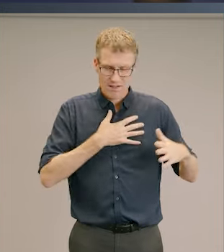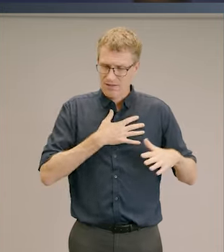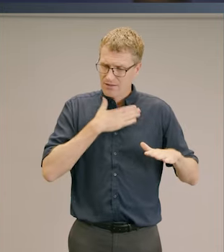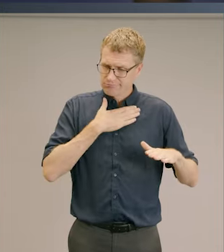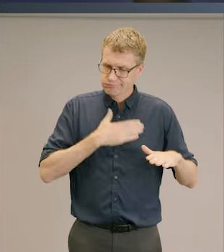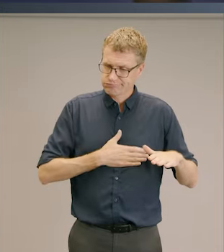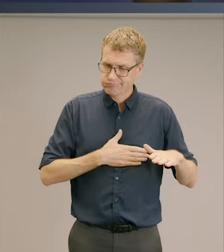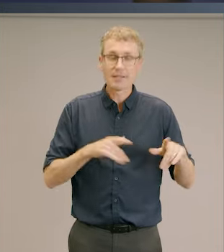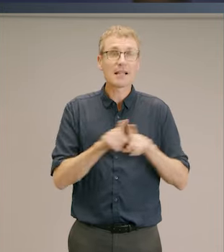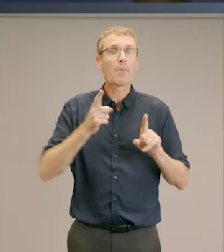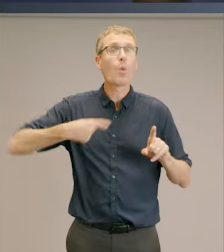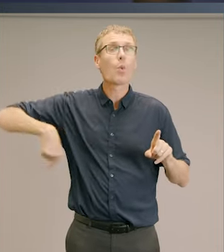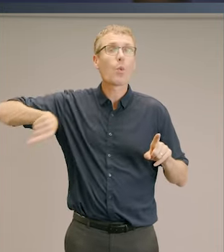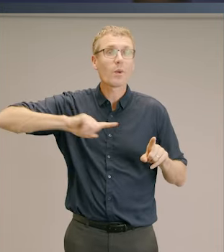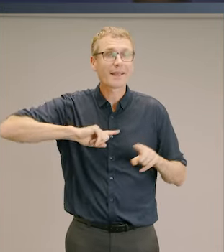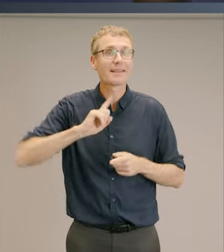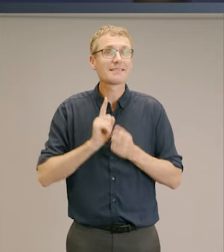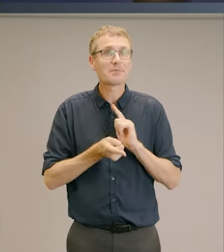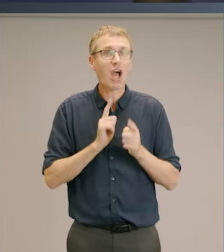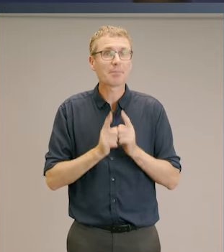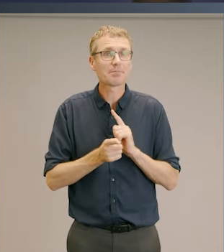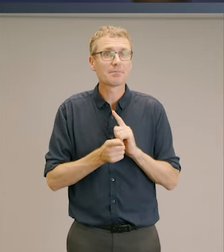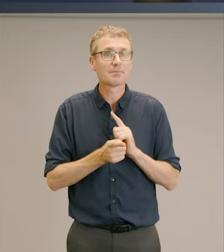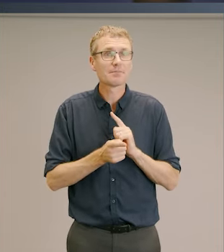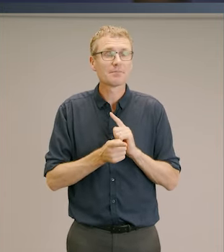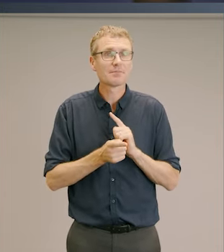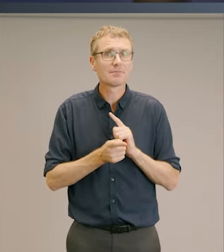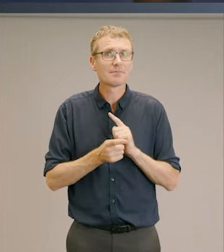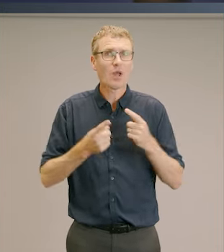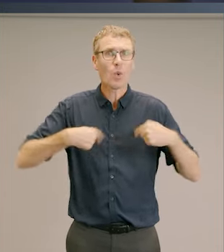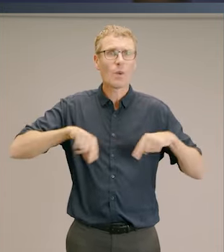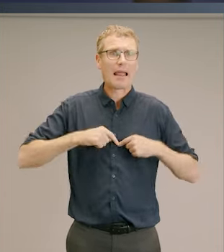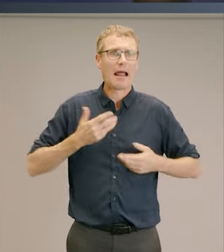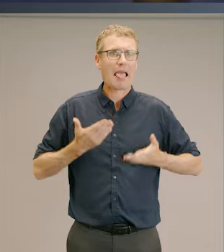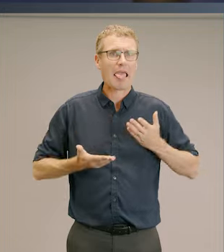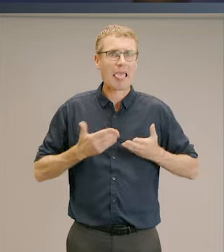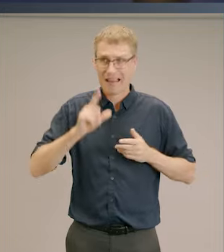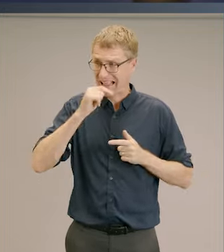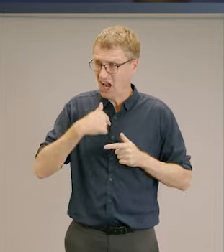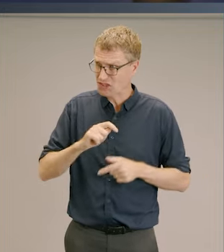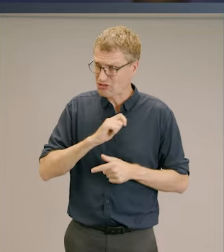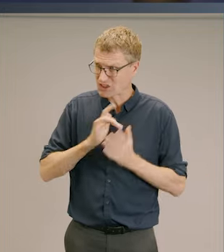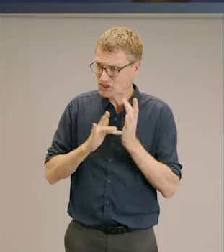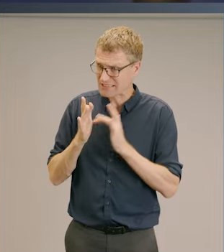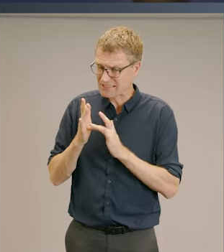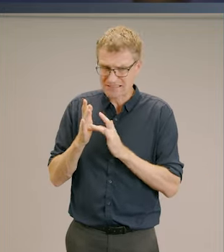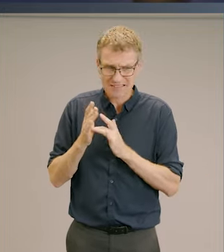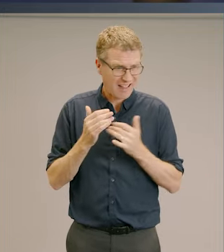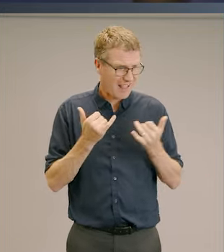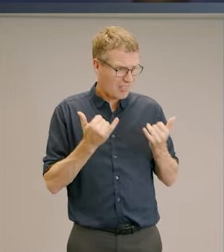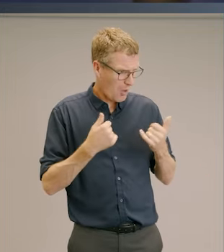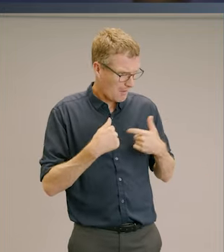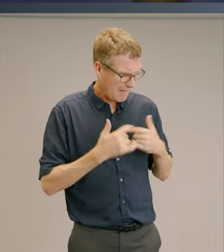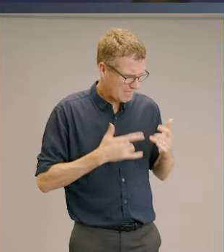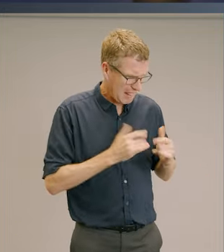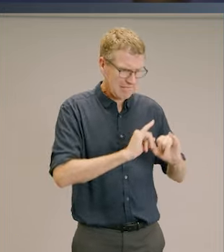What the disciples experience in that moment is what we all experience in our faith. Can I really trust